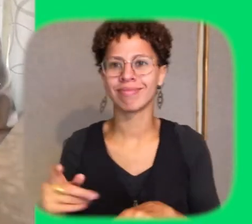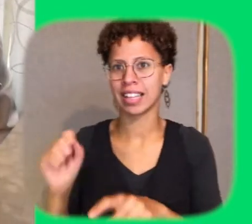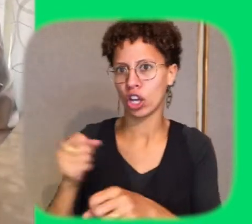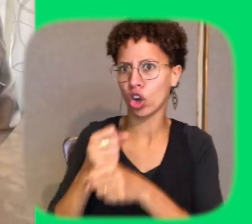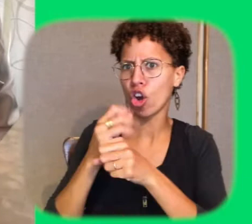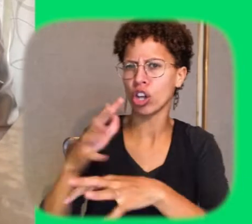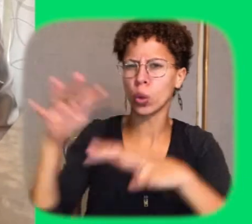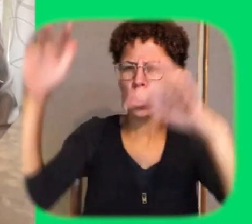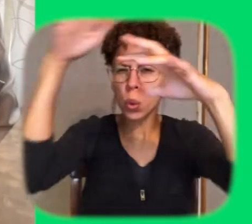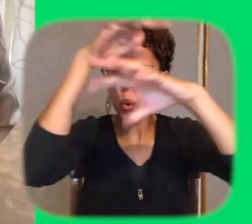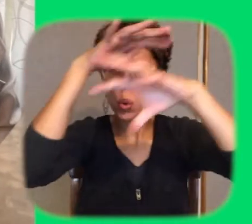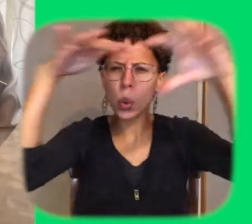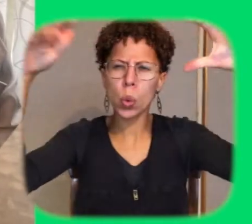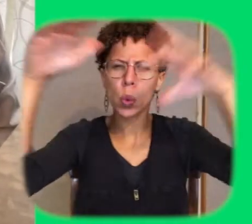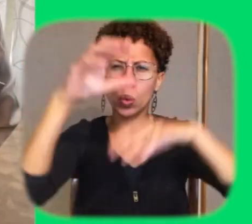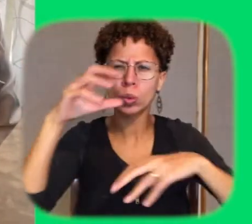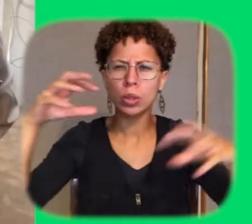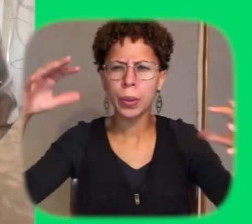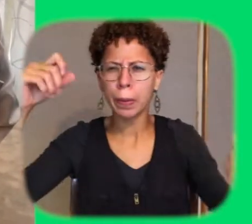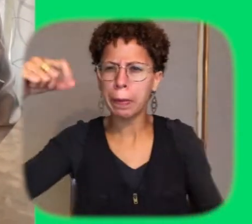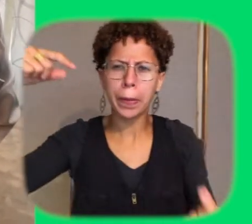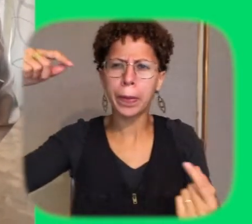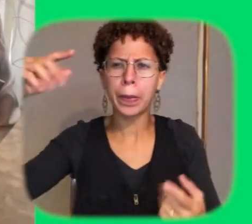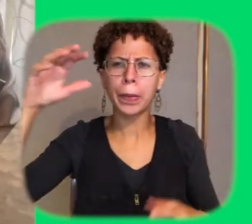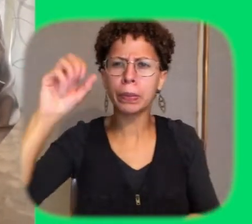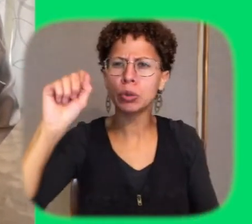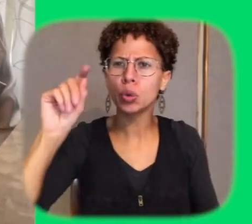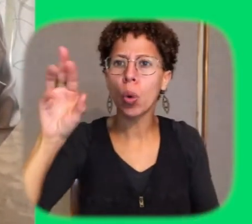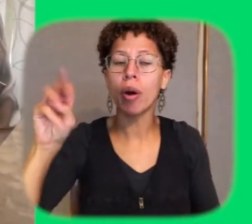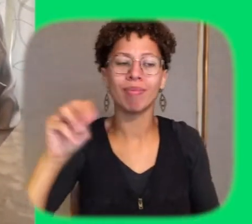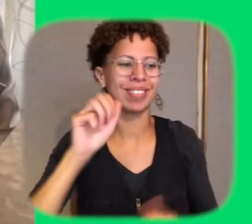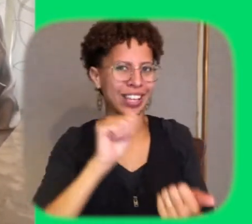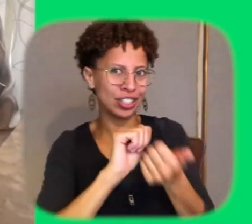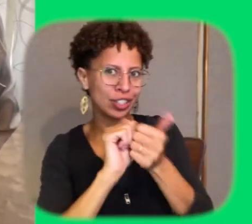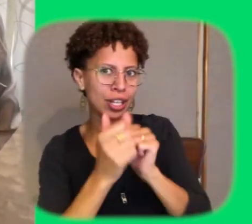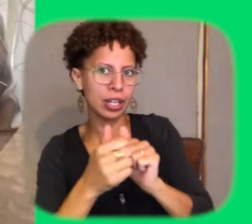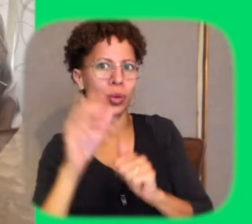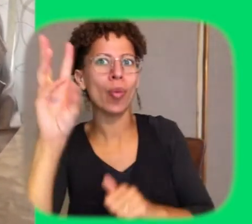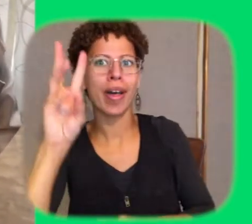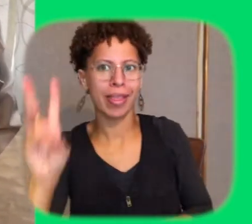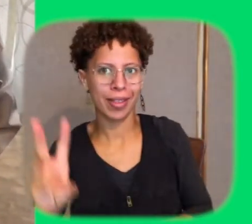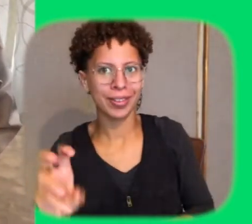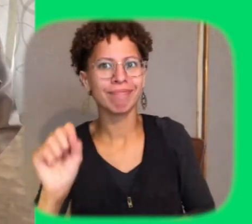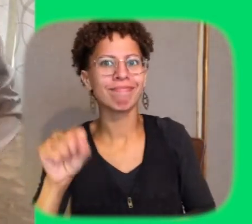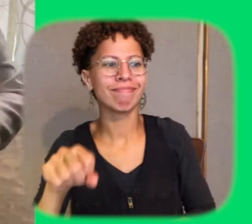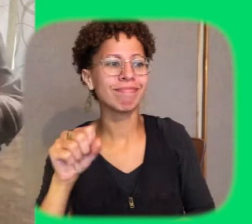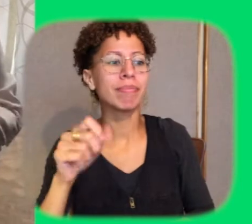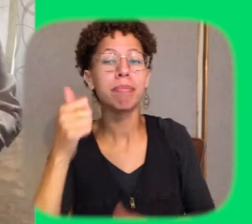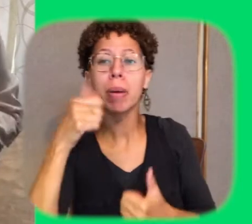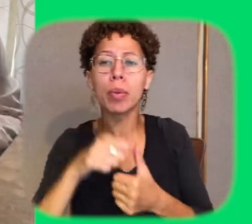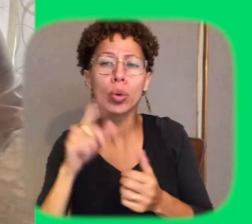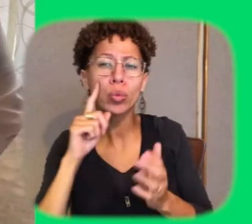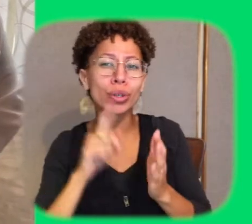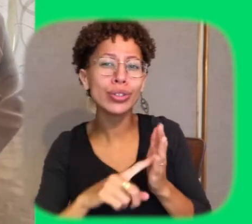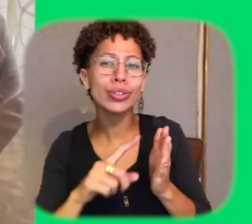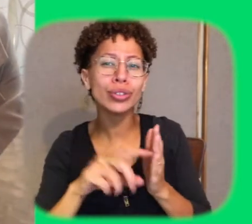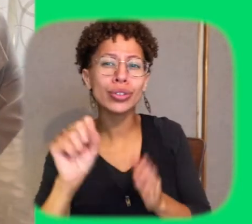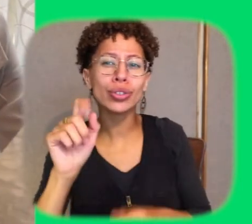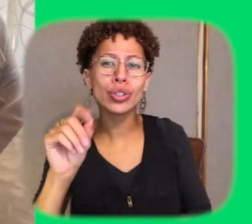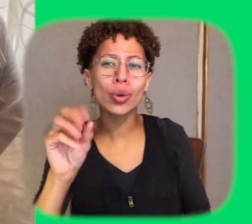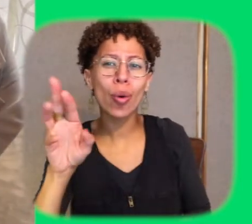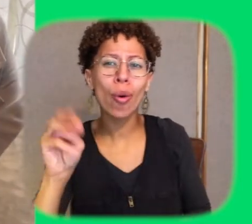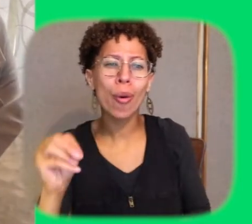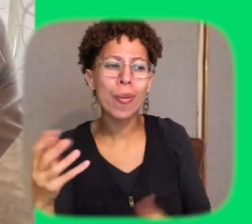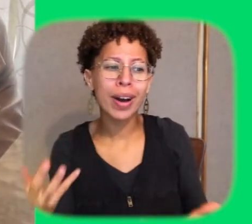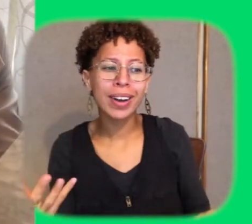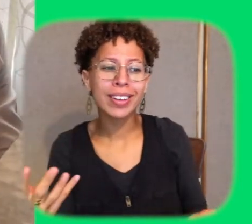can manipulate the weather. And what happened when we tried to research Storm? Like, with just the word Storm? Yeah. It